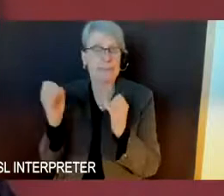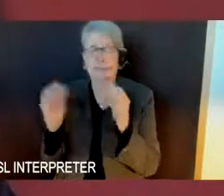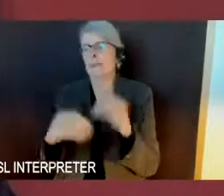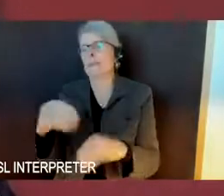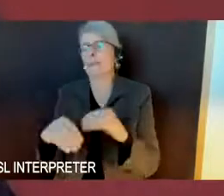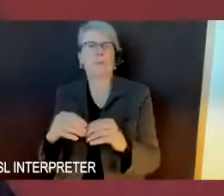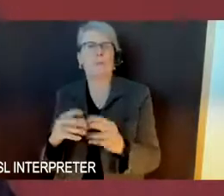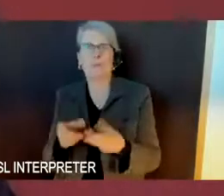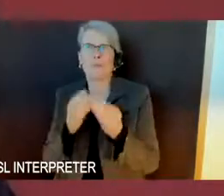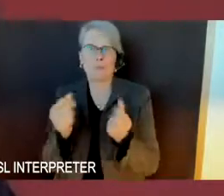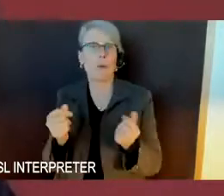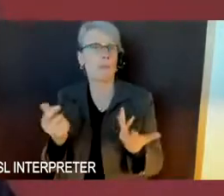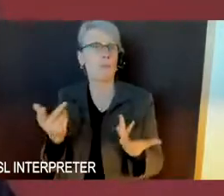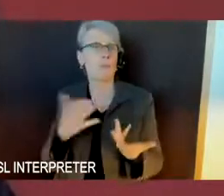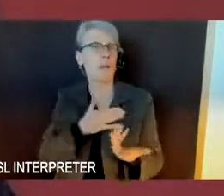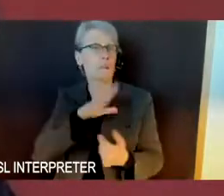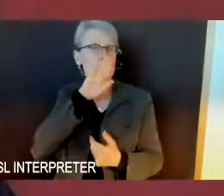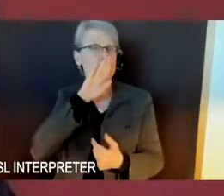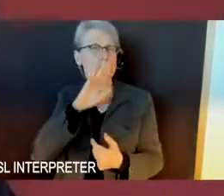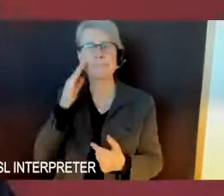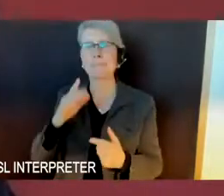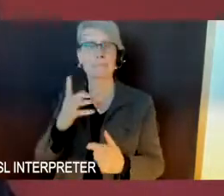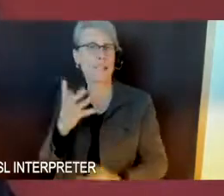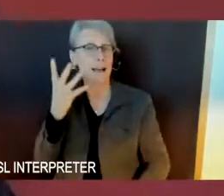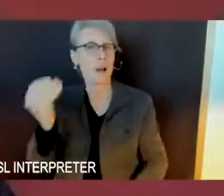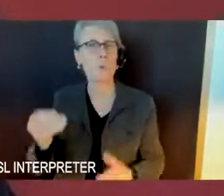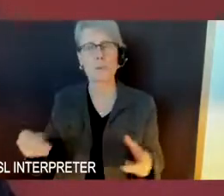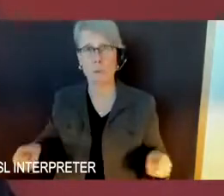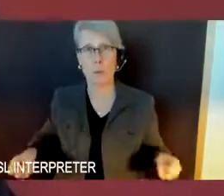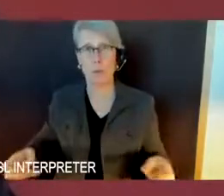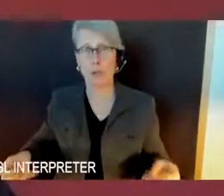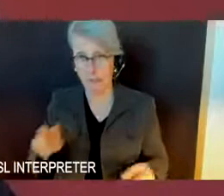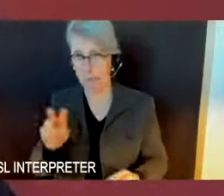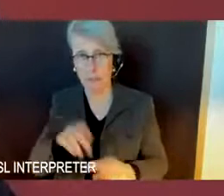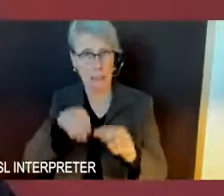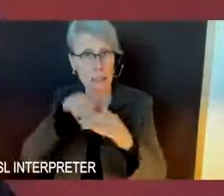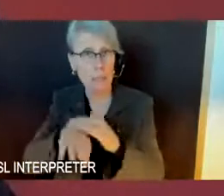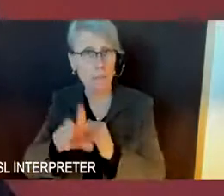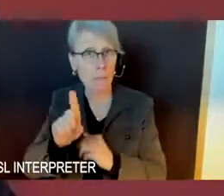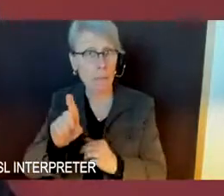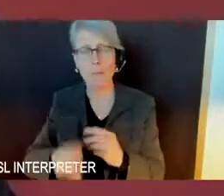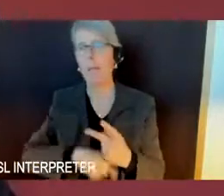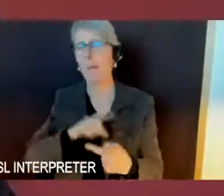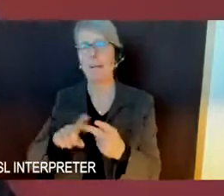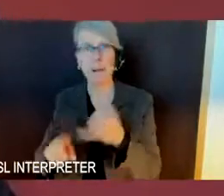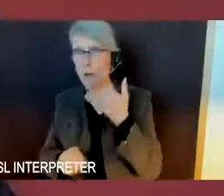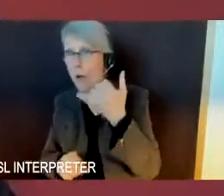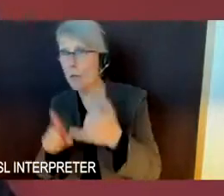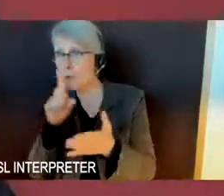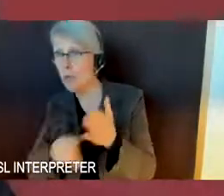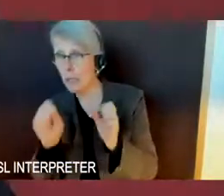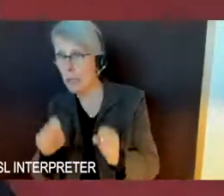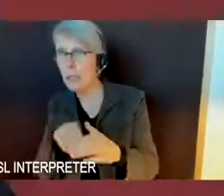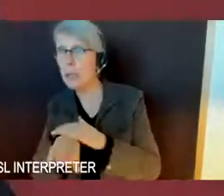just working on a project to solve my own need, which was every time I go somewhere, I don't know if it's accessible for me. Every